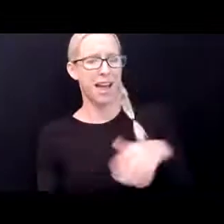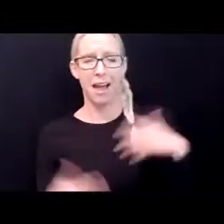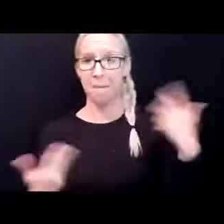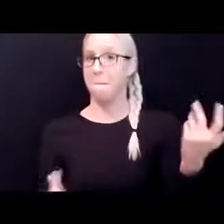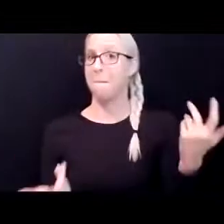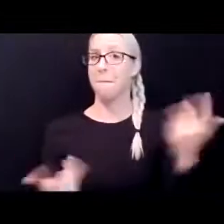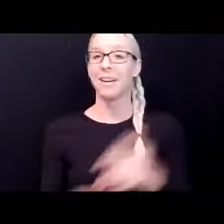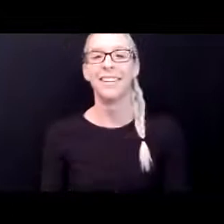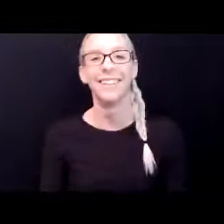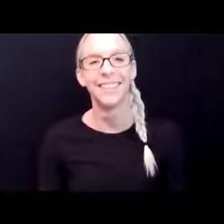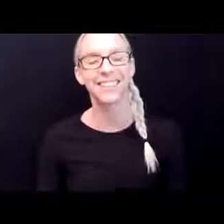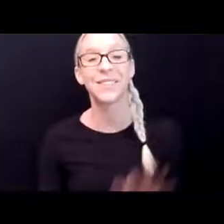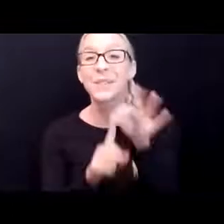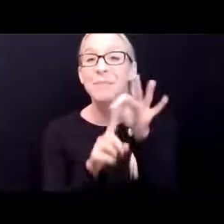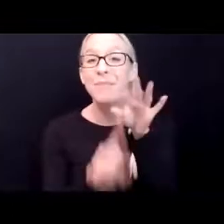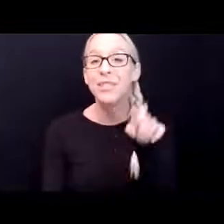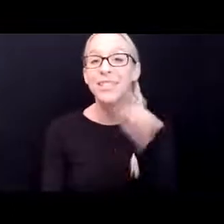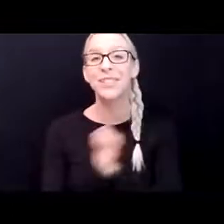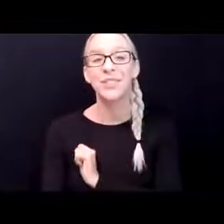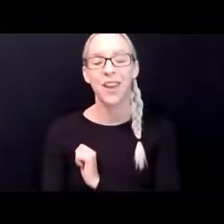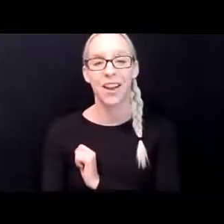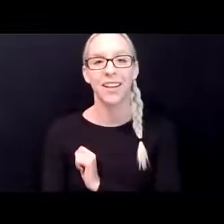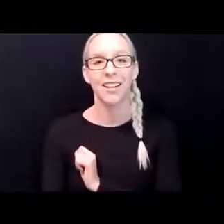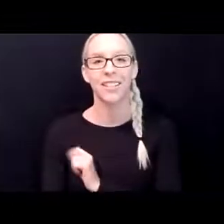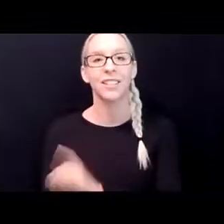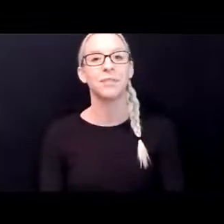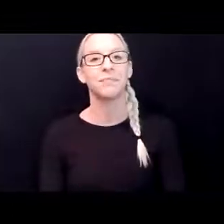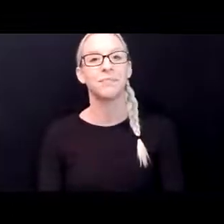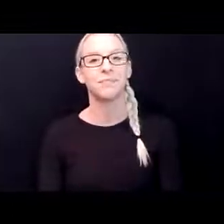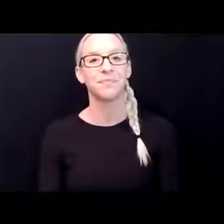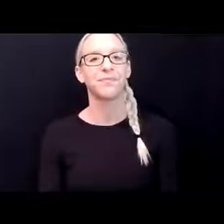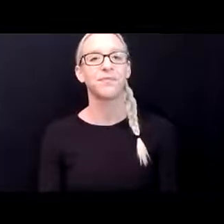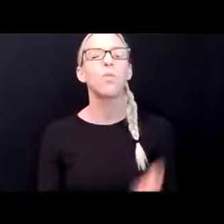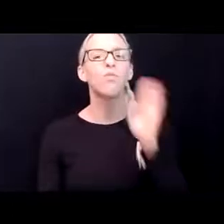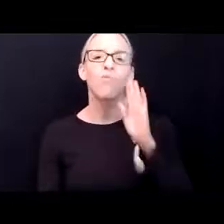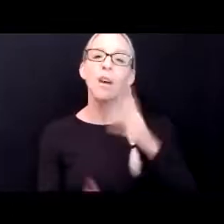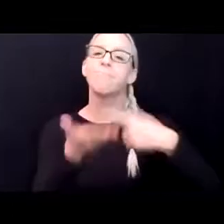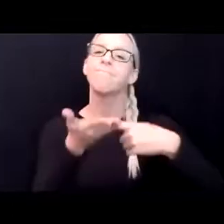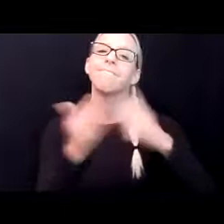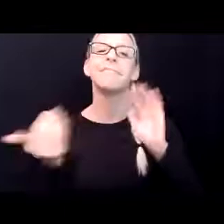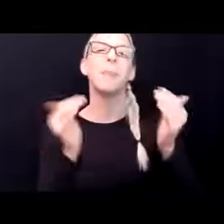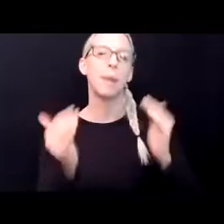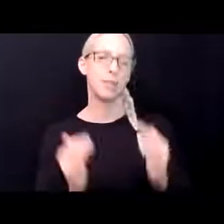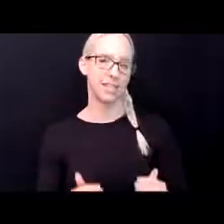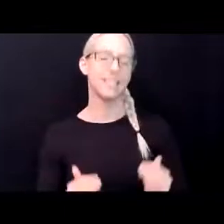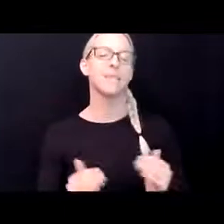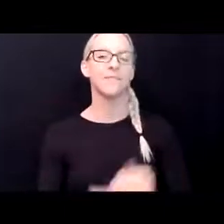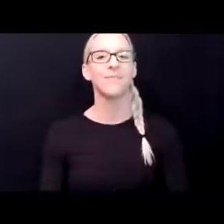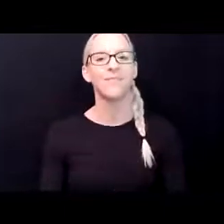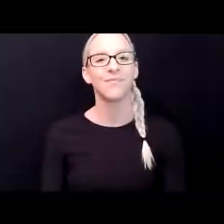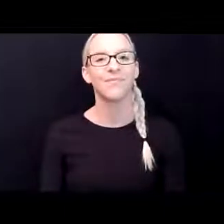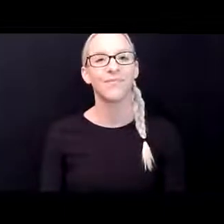going to talk about special needs trusts, we're going to do a lot of comparison. And that's one thing that